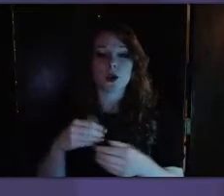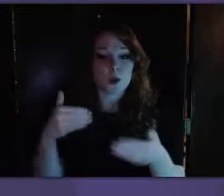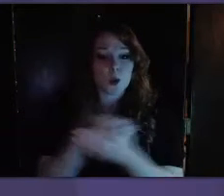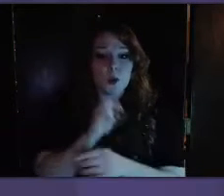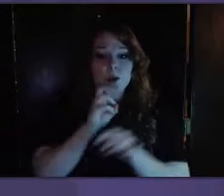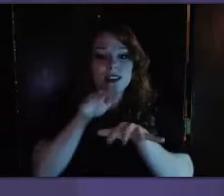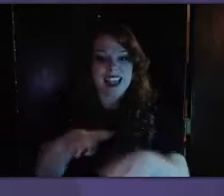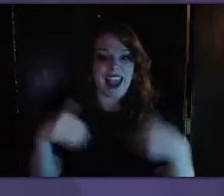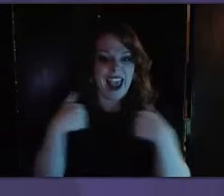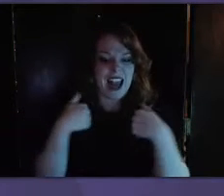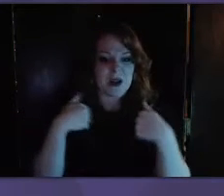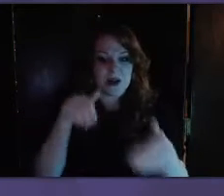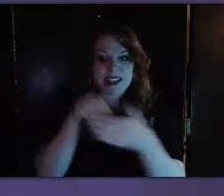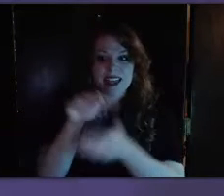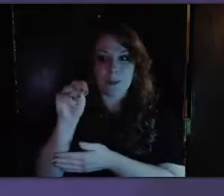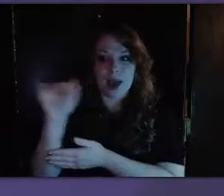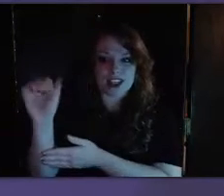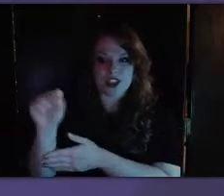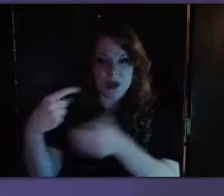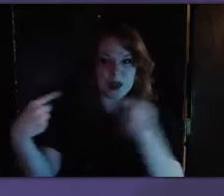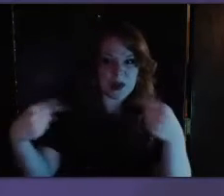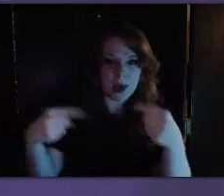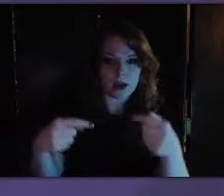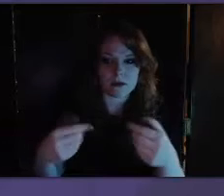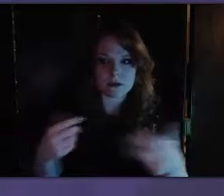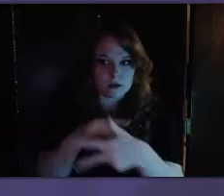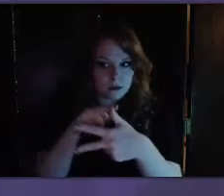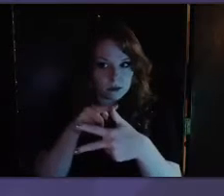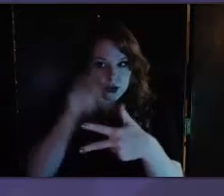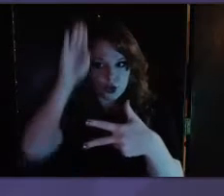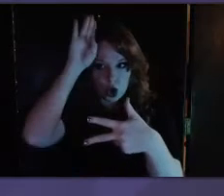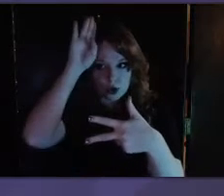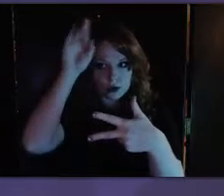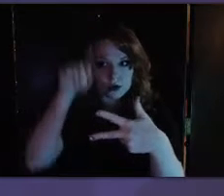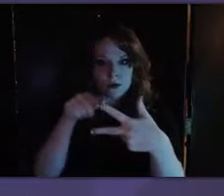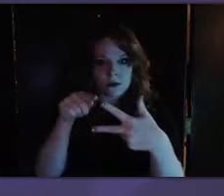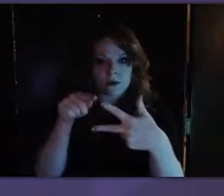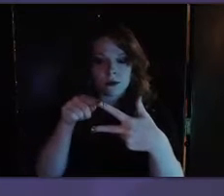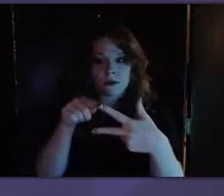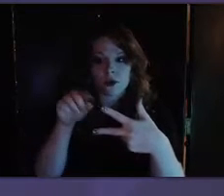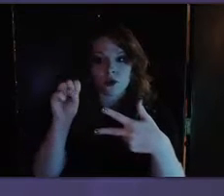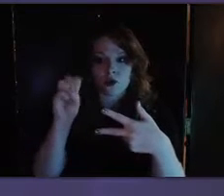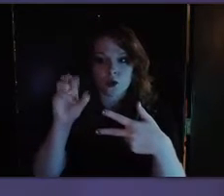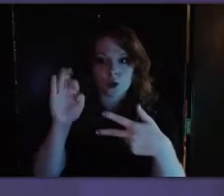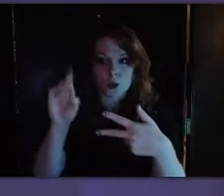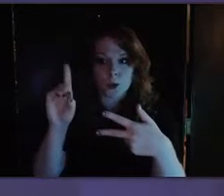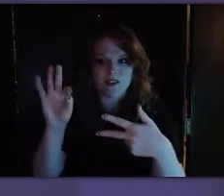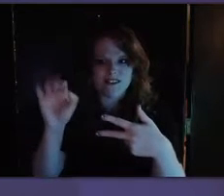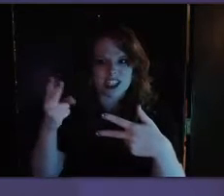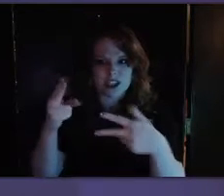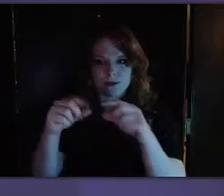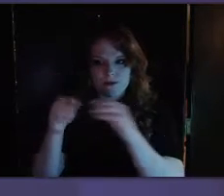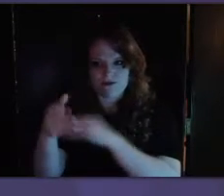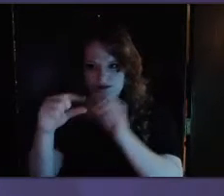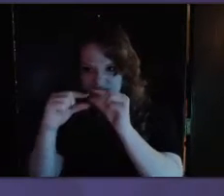of that Massachusetts debate are A, sharks, B, swordfish,